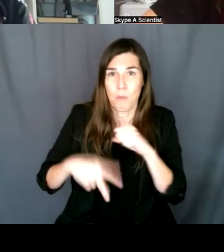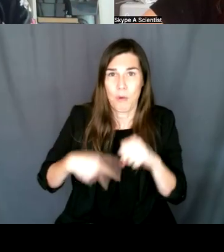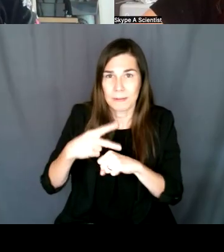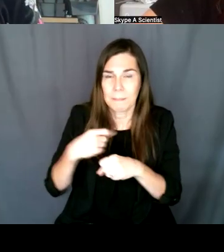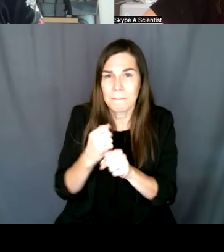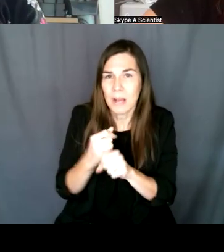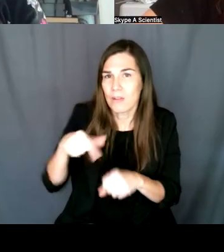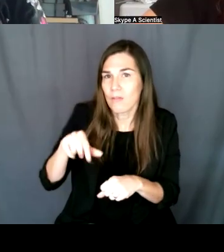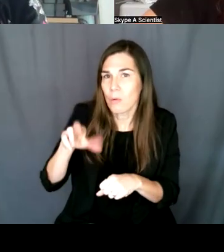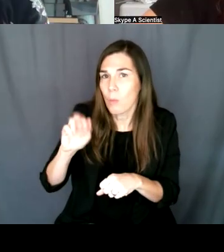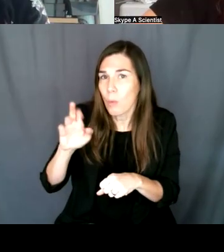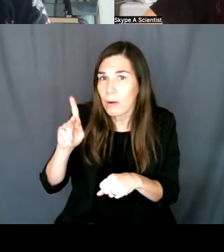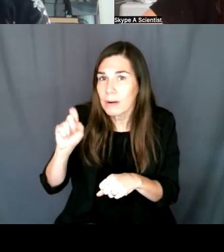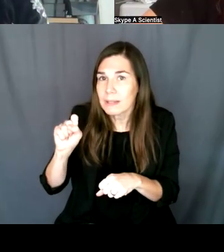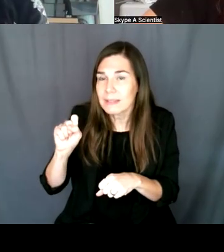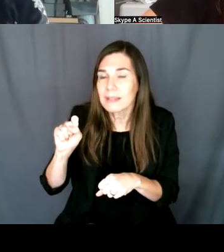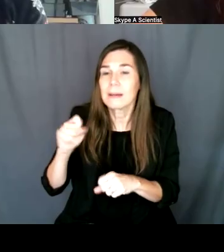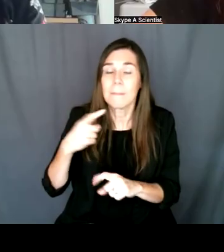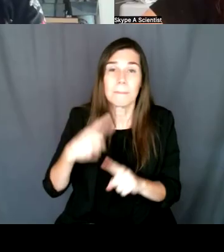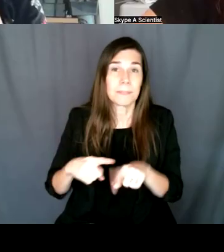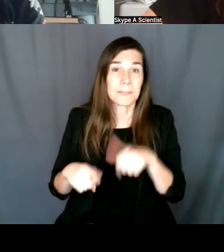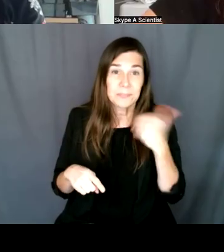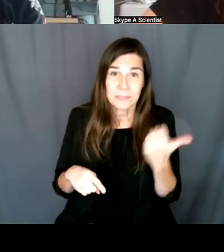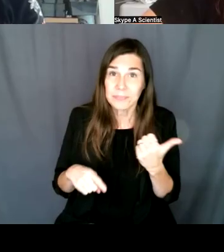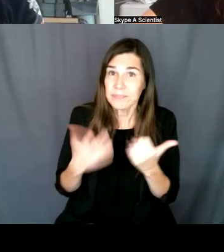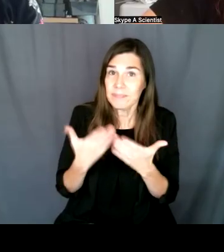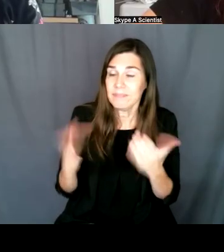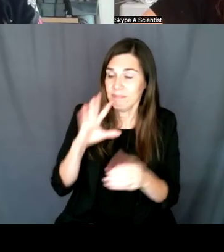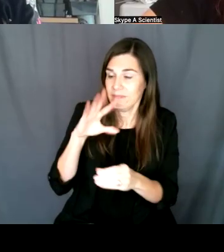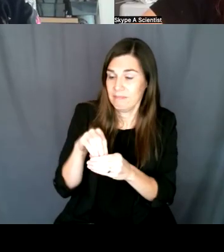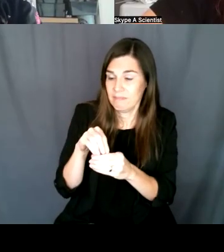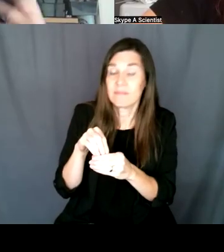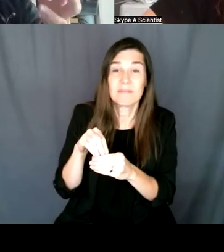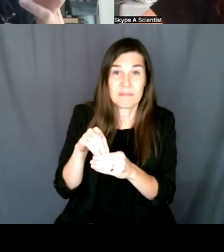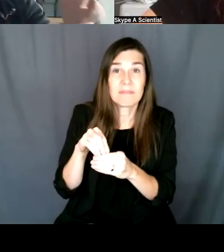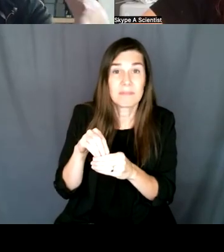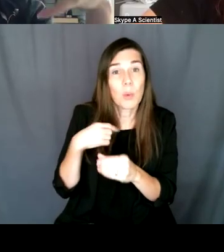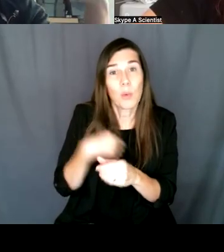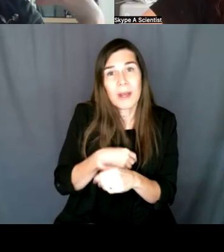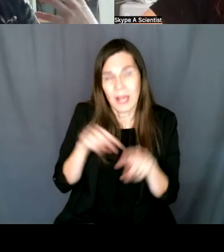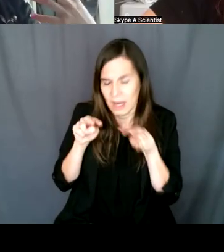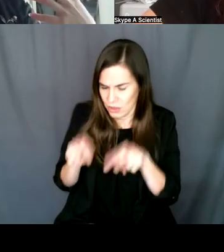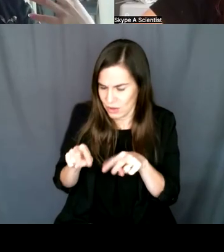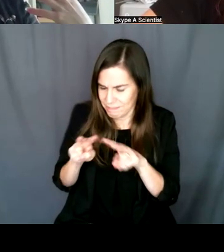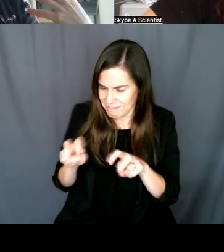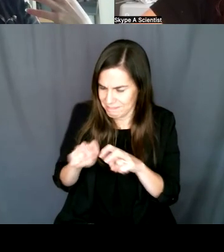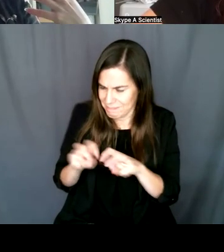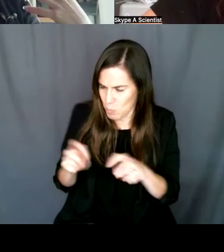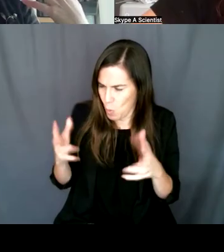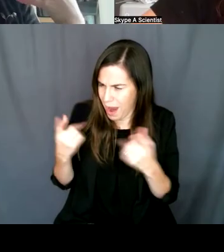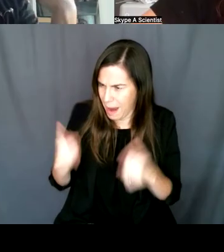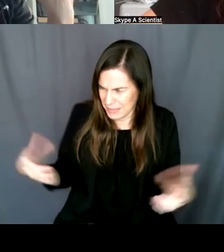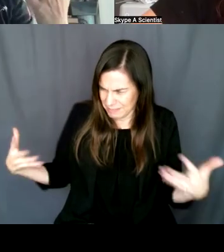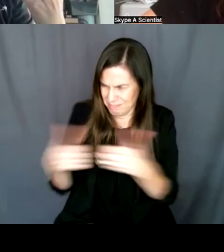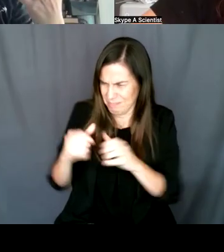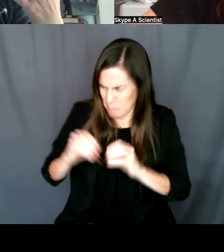quarks, and there's some other stuff that goes on. And then we can look at what comes out of those collisions,